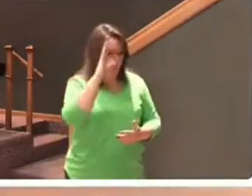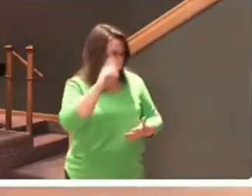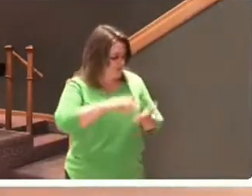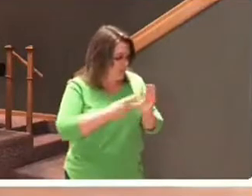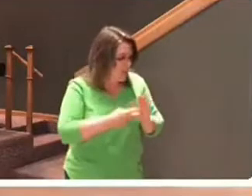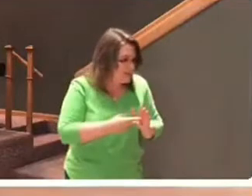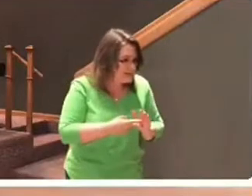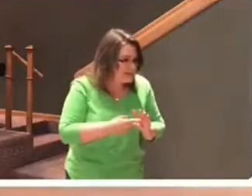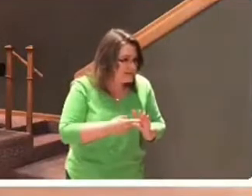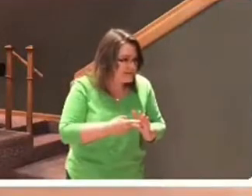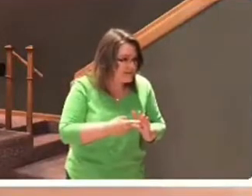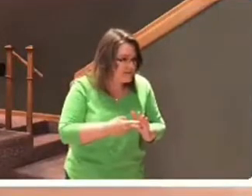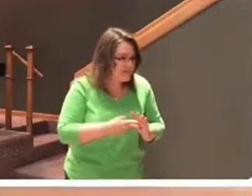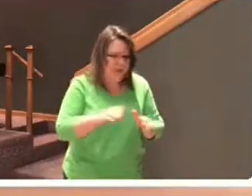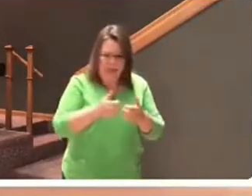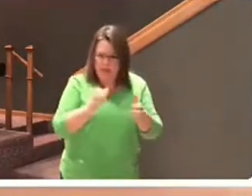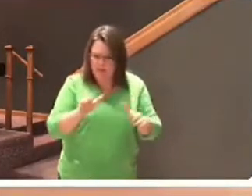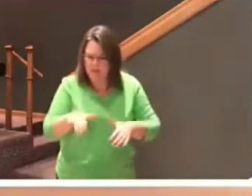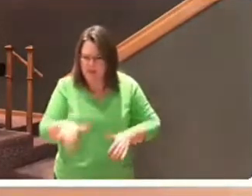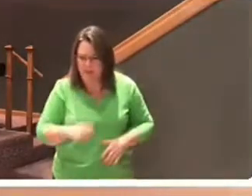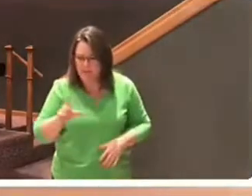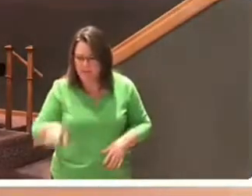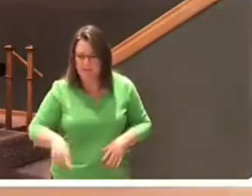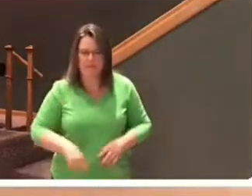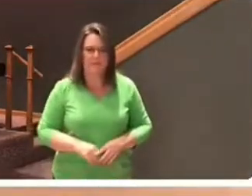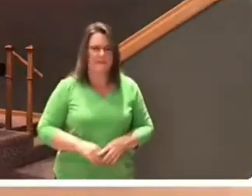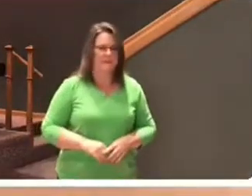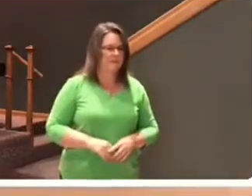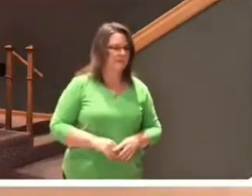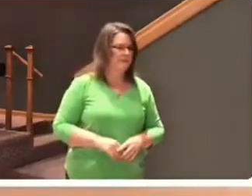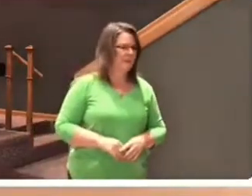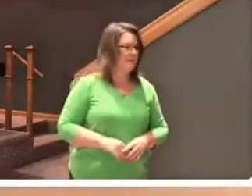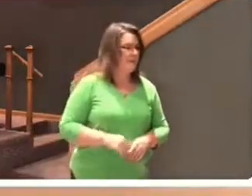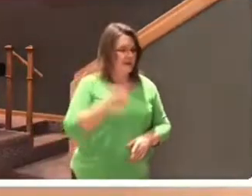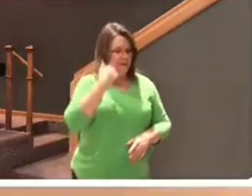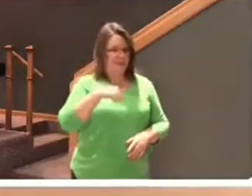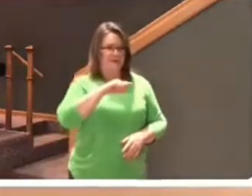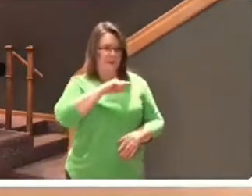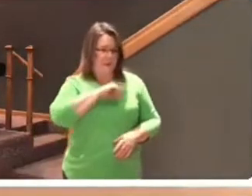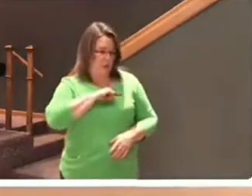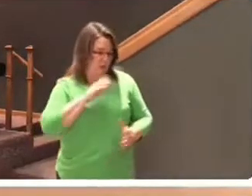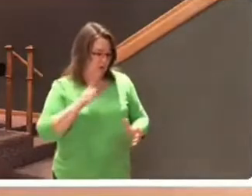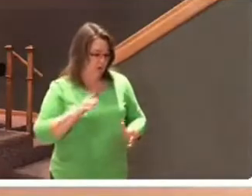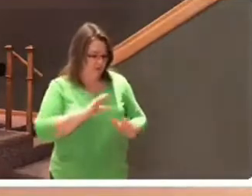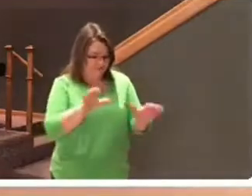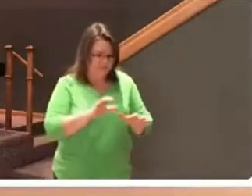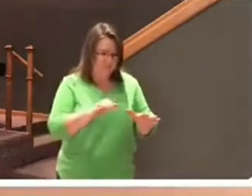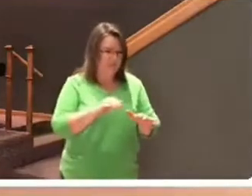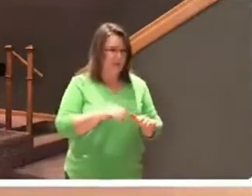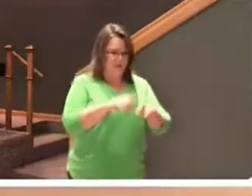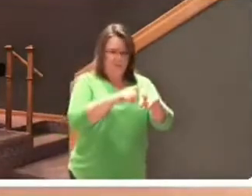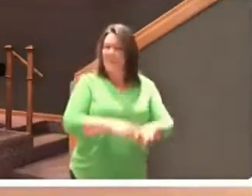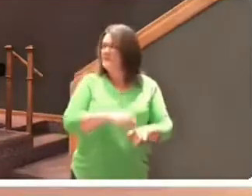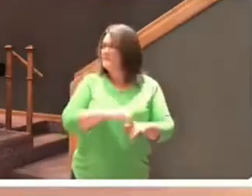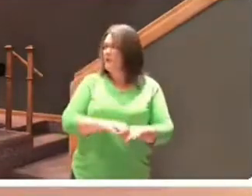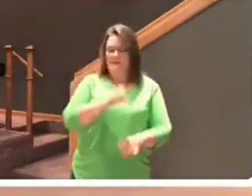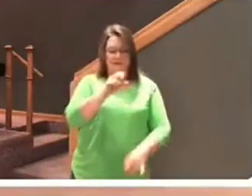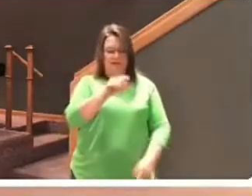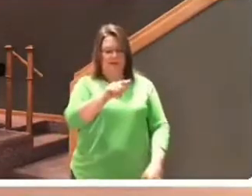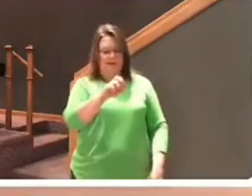purposes? How do we do that? Because we're operating based on this container.